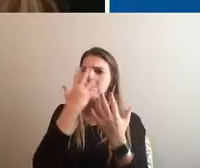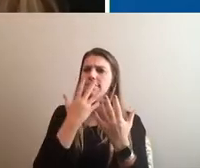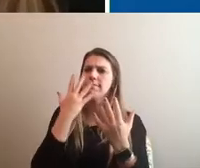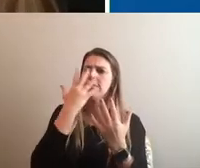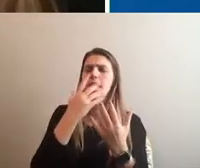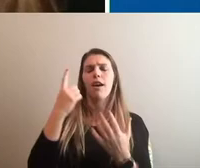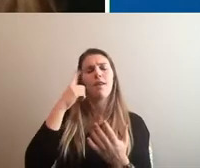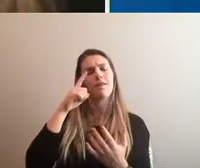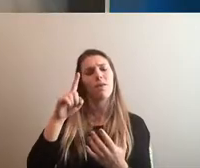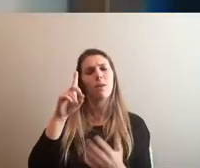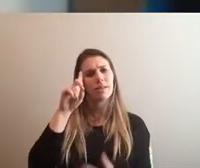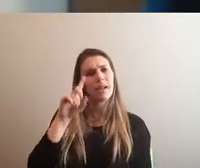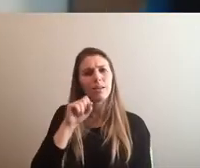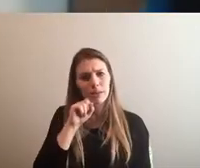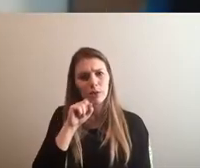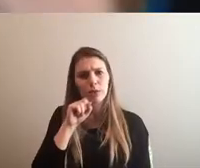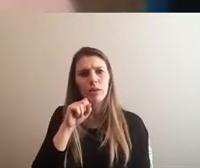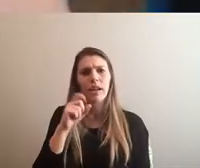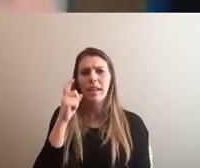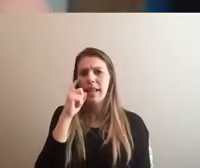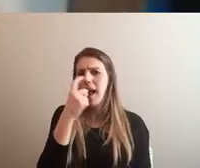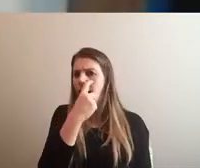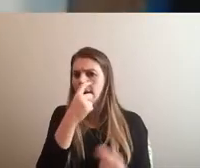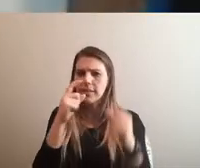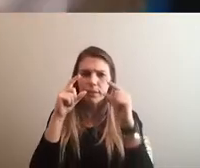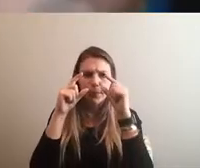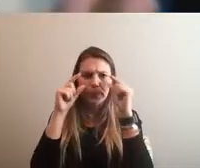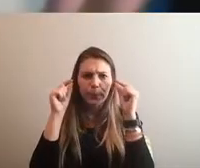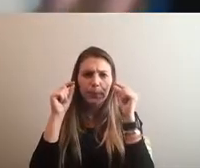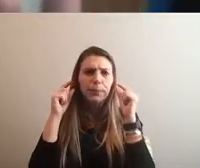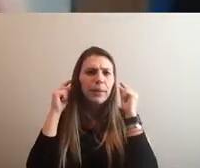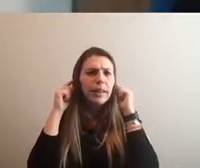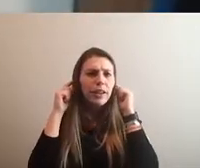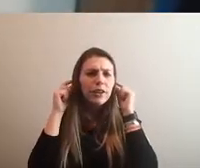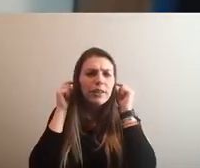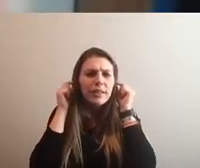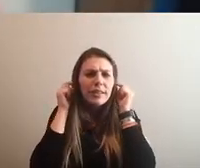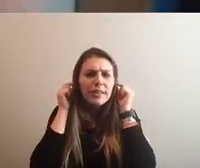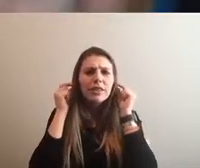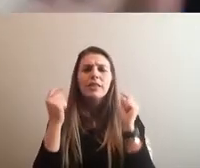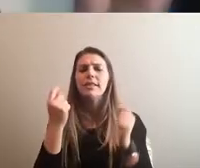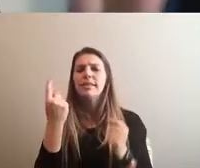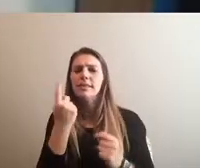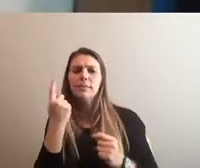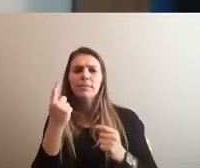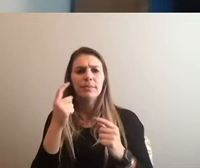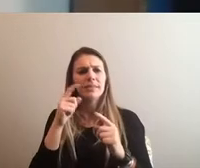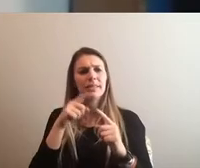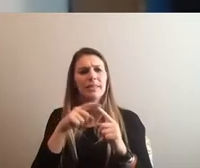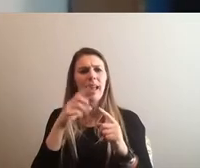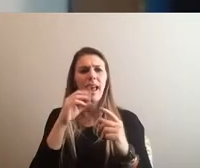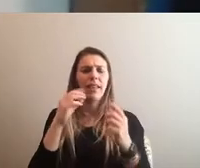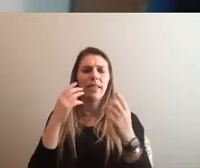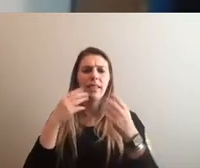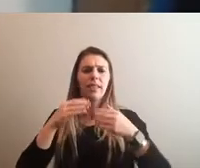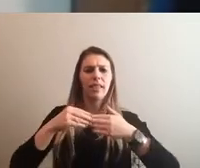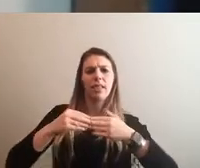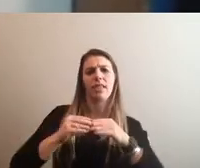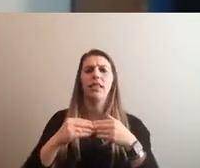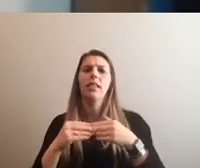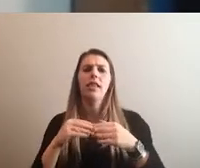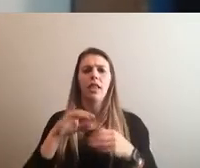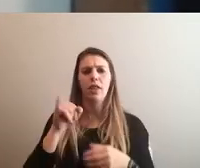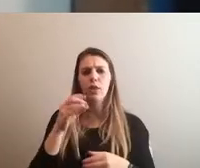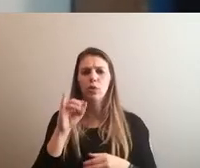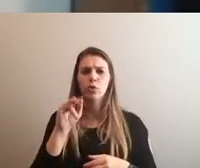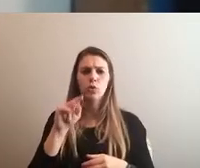syndrome in the eyes. There's some things with the ears and some things with laxity in some of the joints that they noticed when they